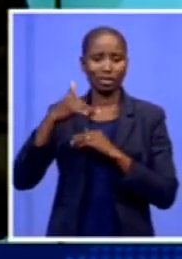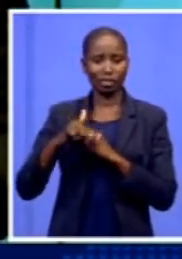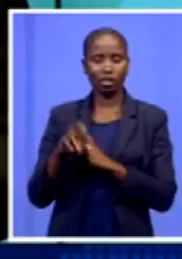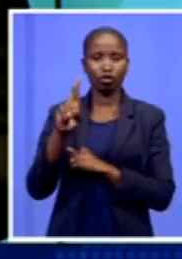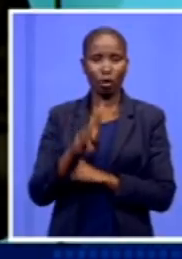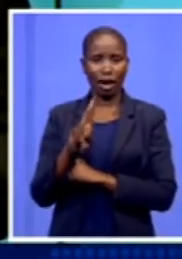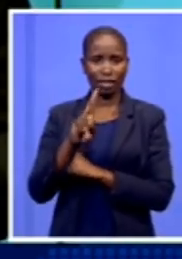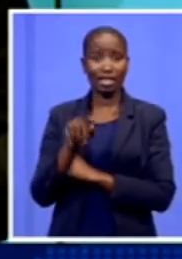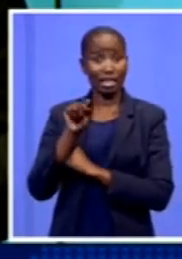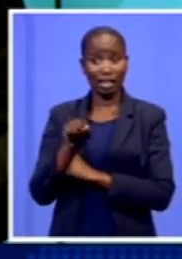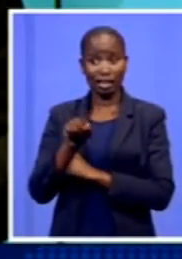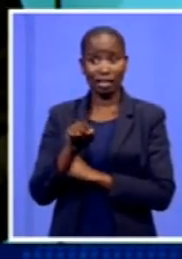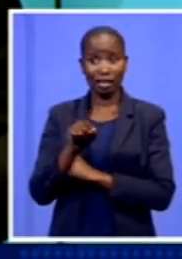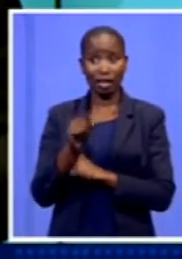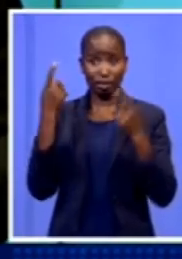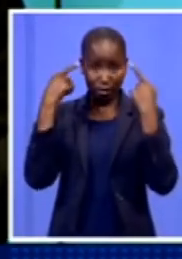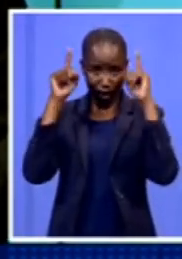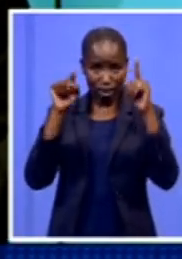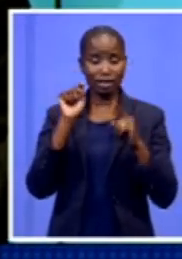WITS has been working on the